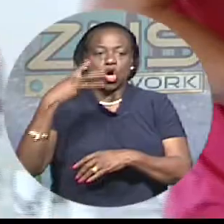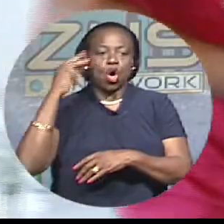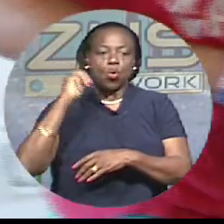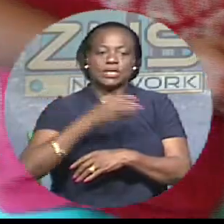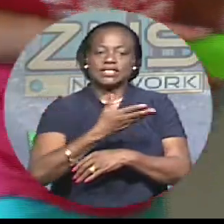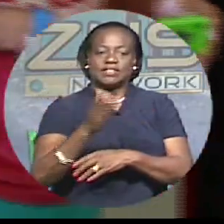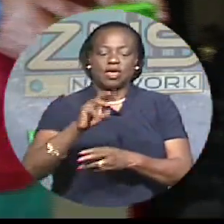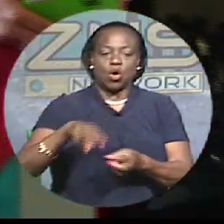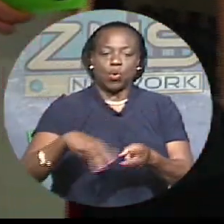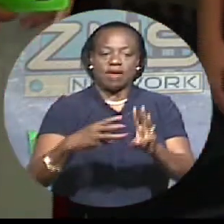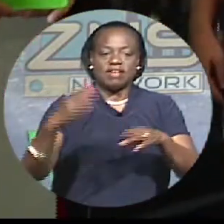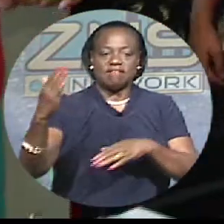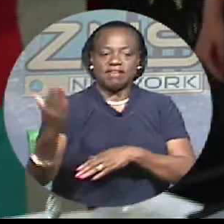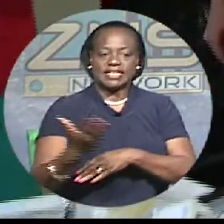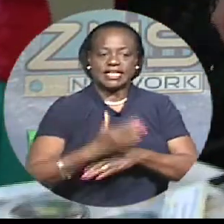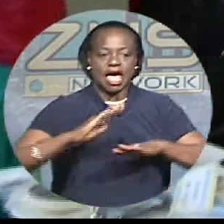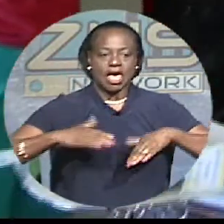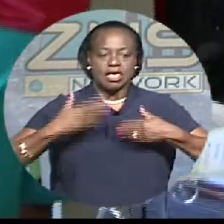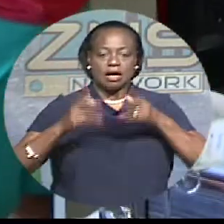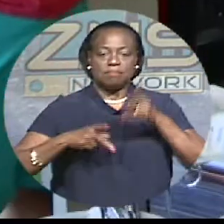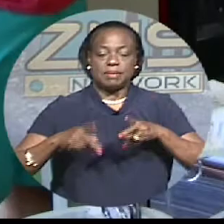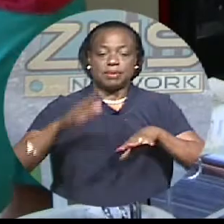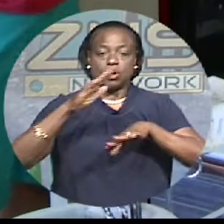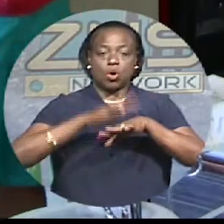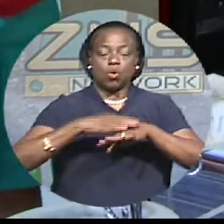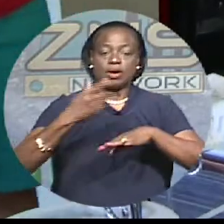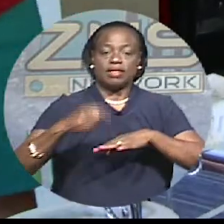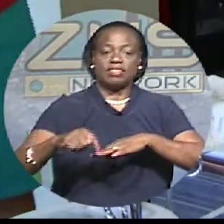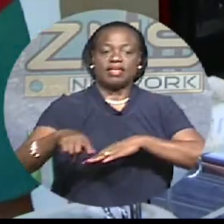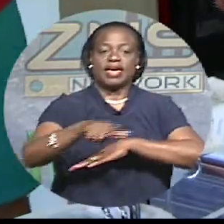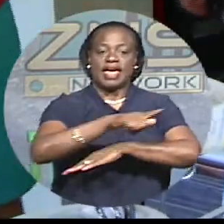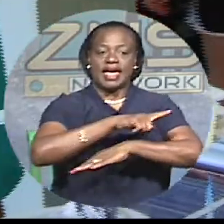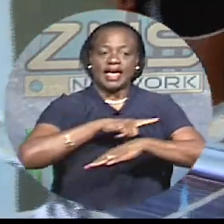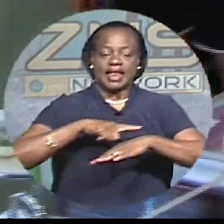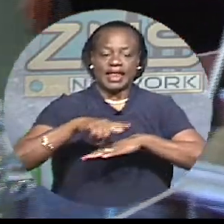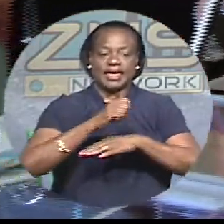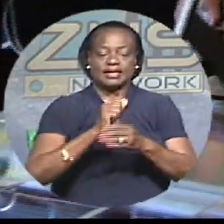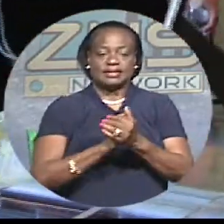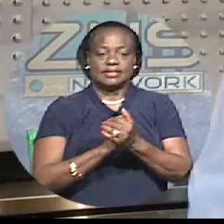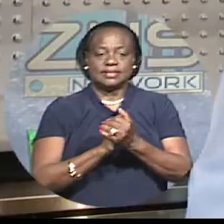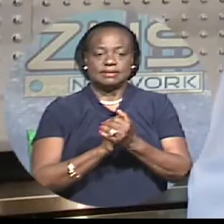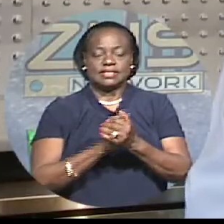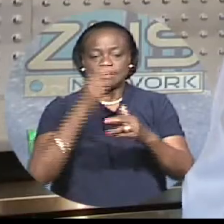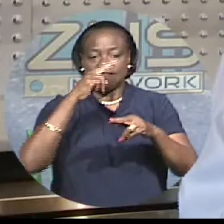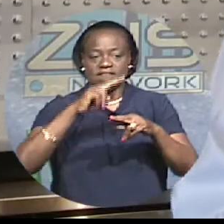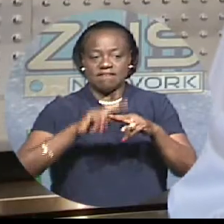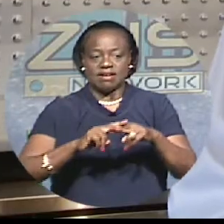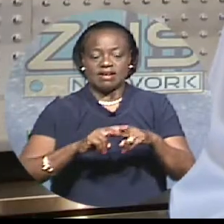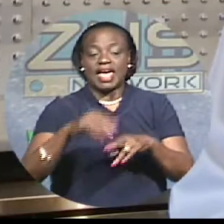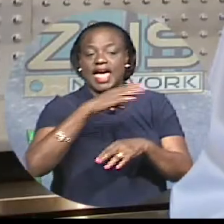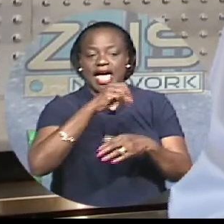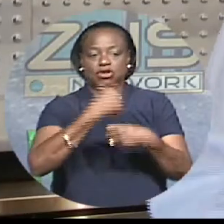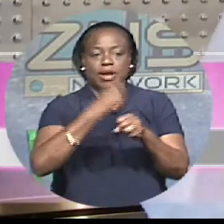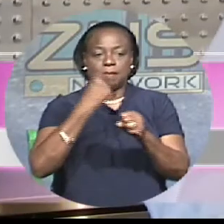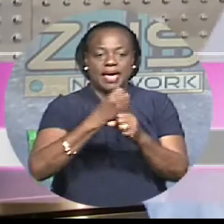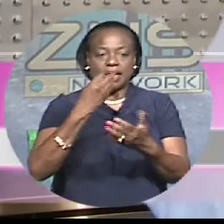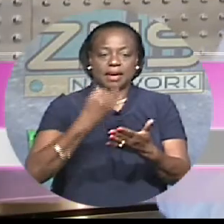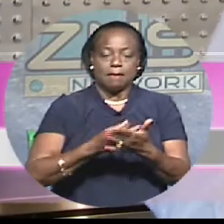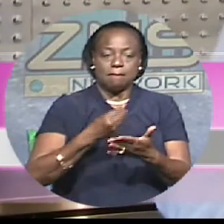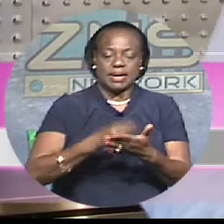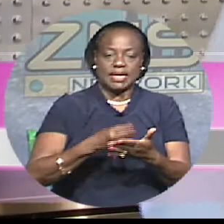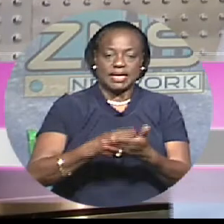inviting youngsters onto the property. It's a venture that's proven to be fun and profitable. It's been a